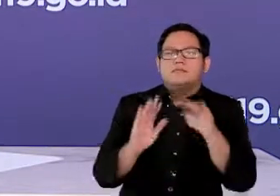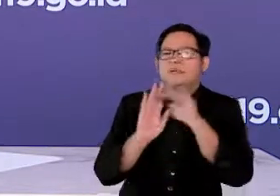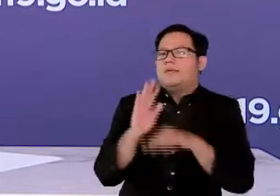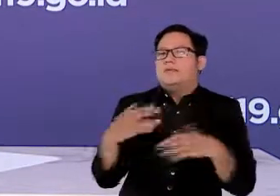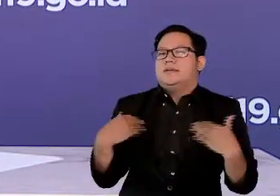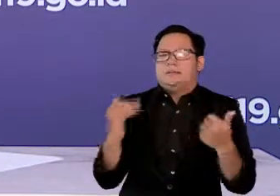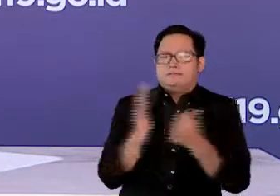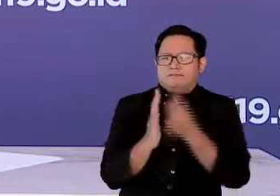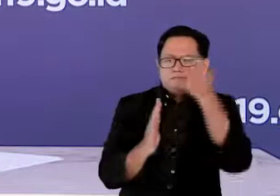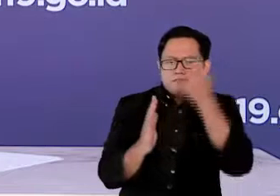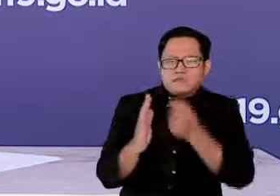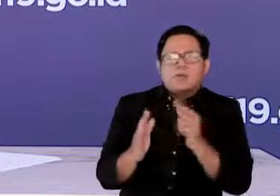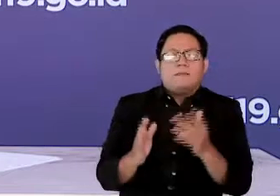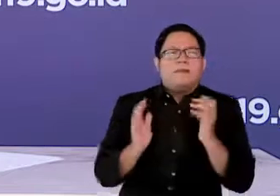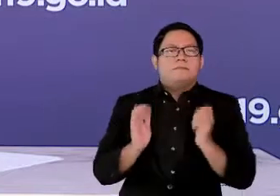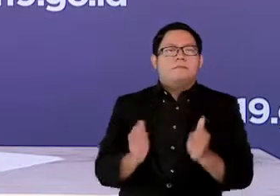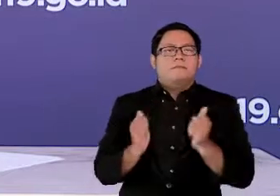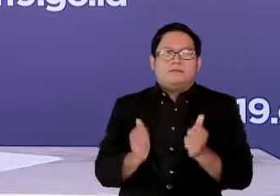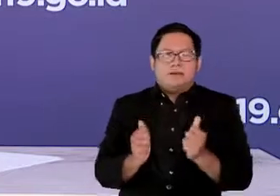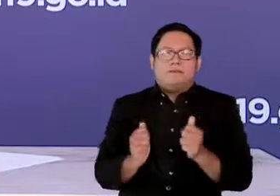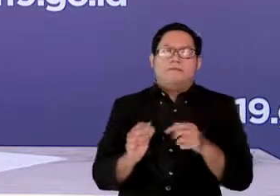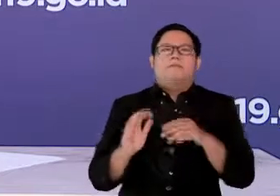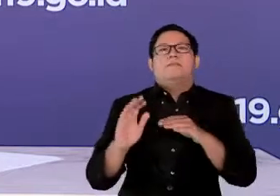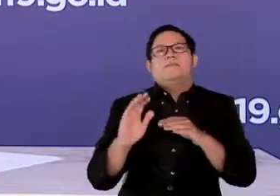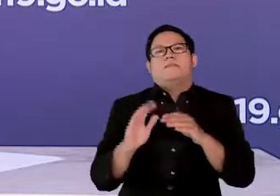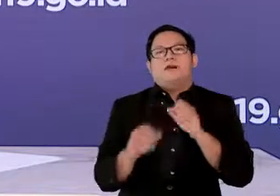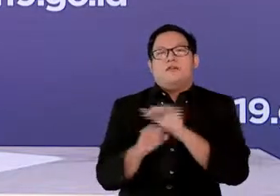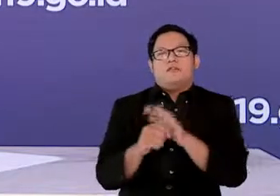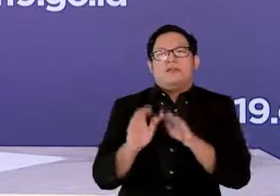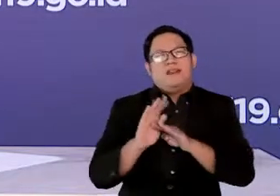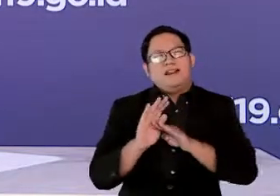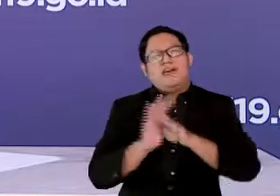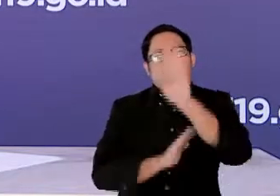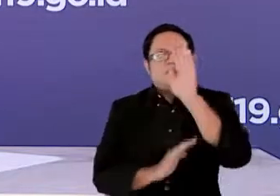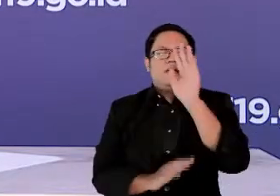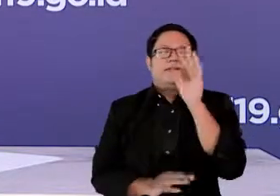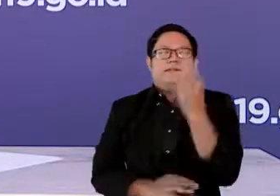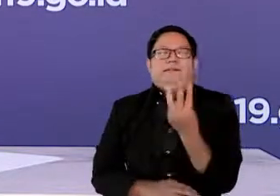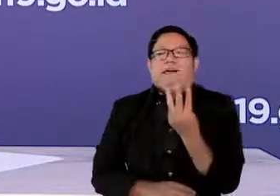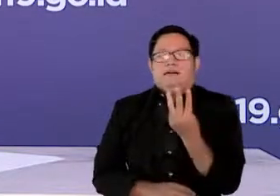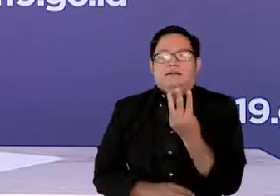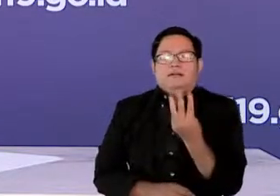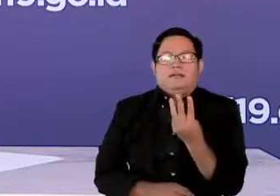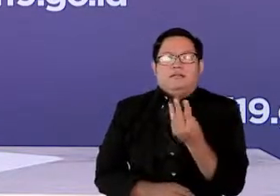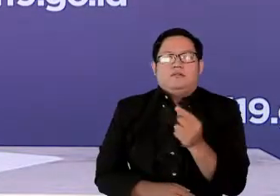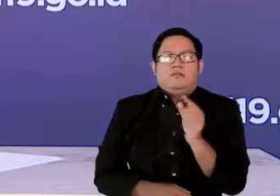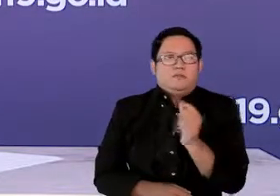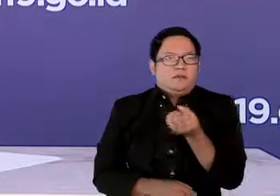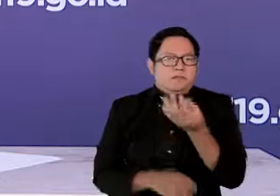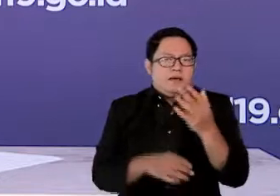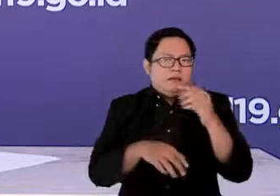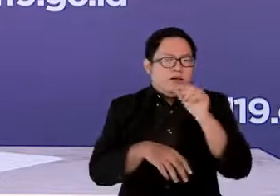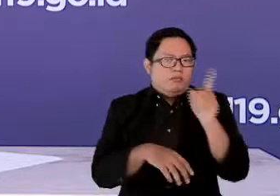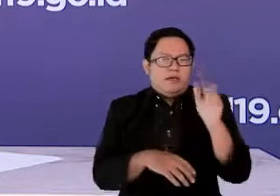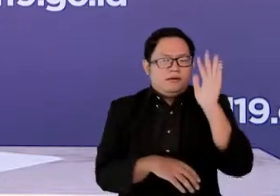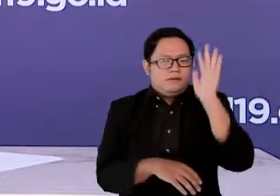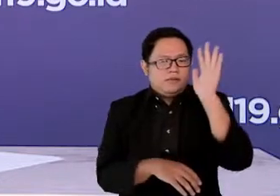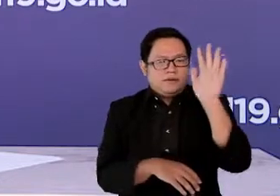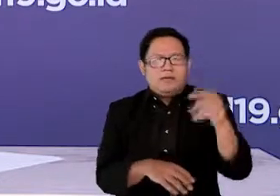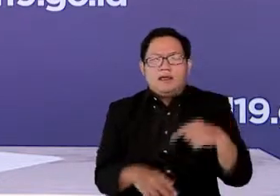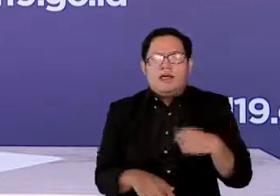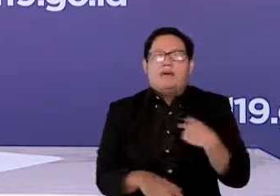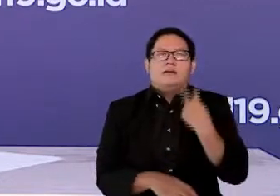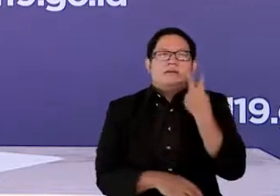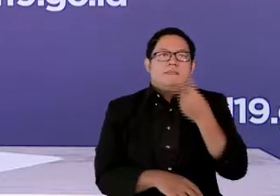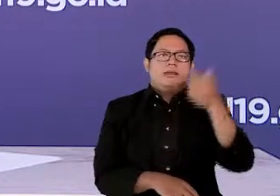up with the third wave or the third spike in the next few months. We can learn from India as cases